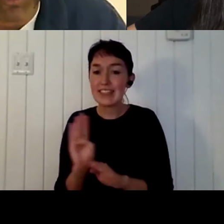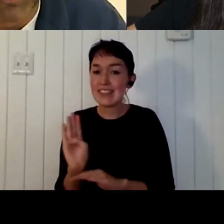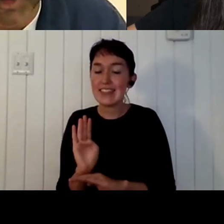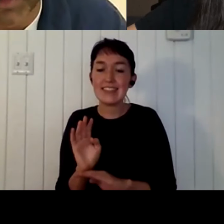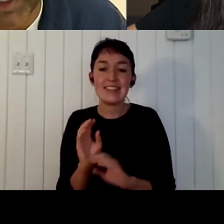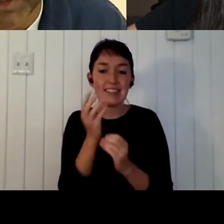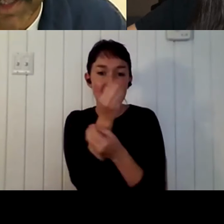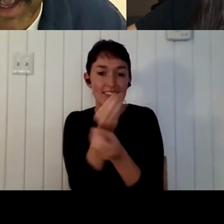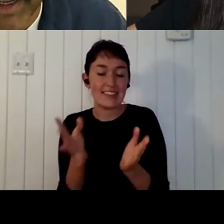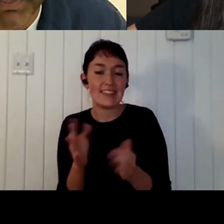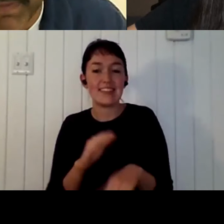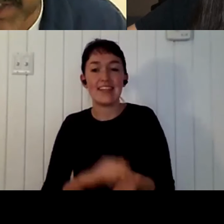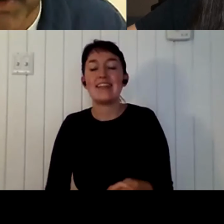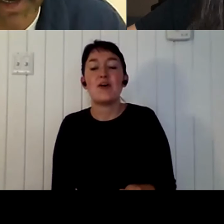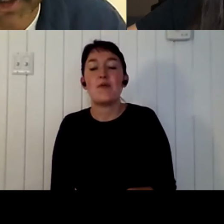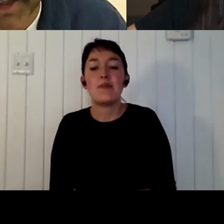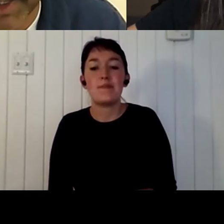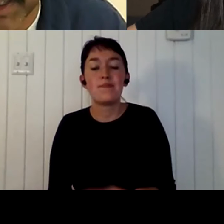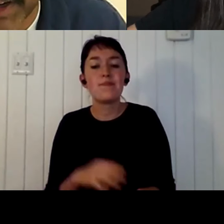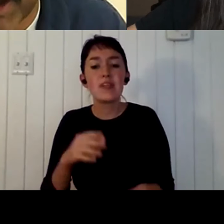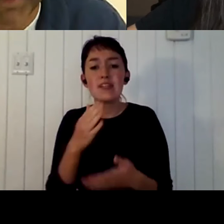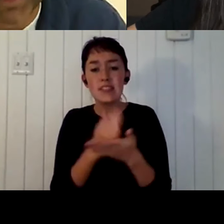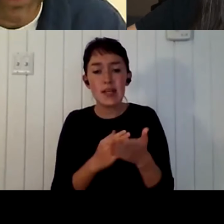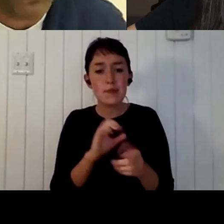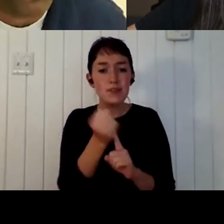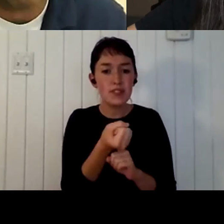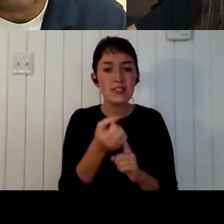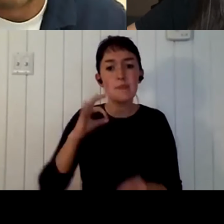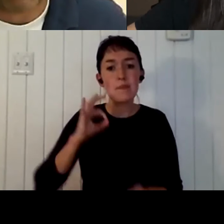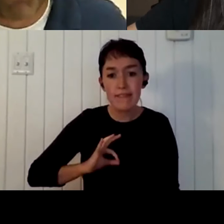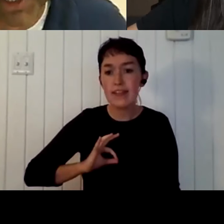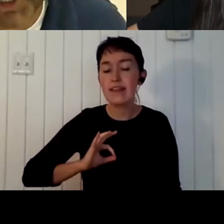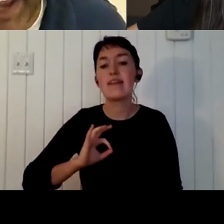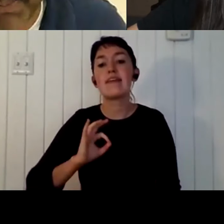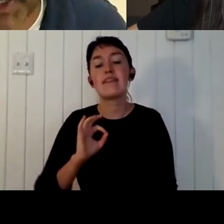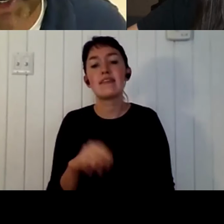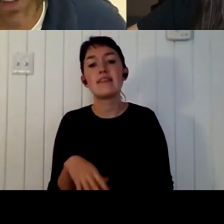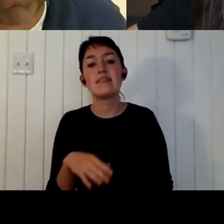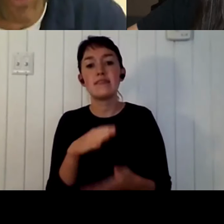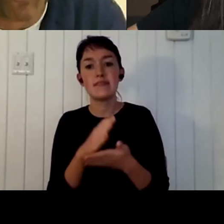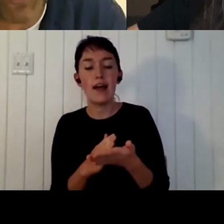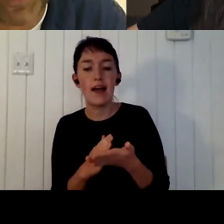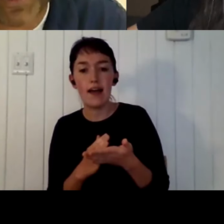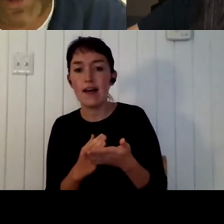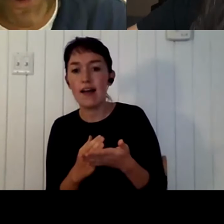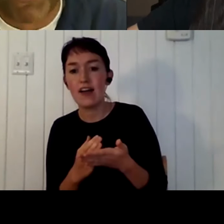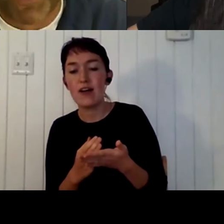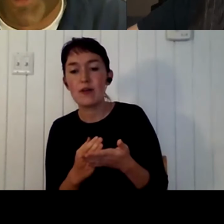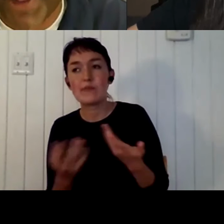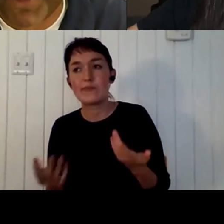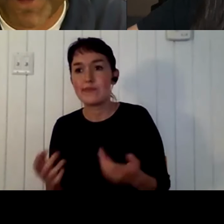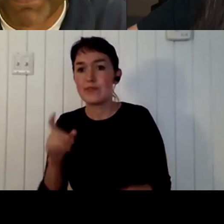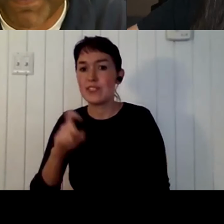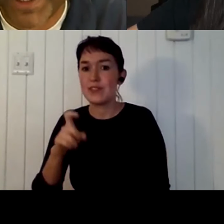there's certain circumstances that it's beneficial and other circumstances that aren't, but like you have to like have a rich tapestry of what your